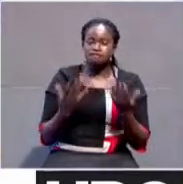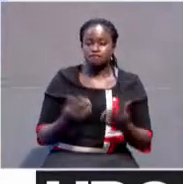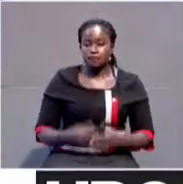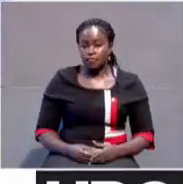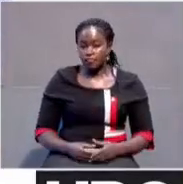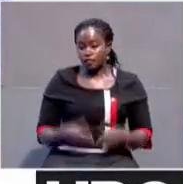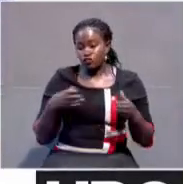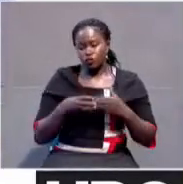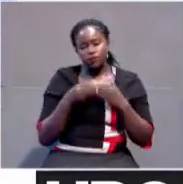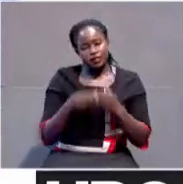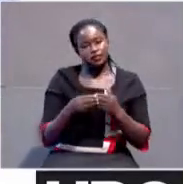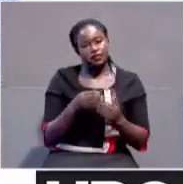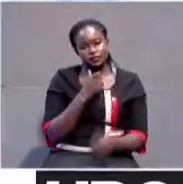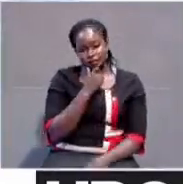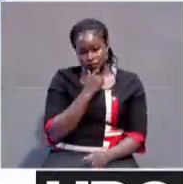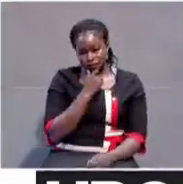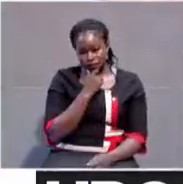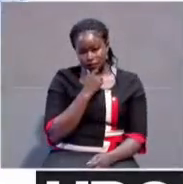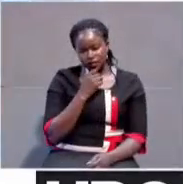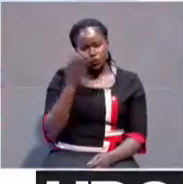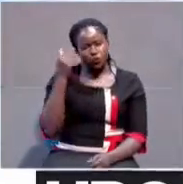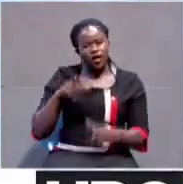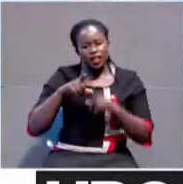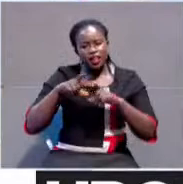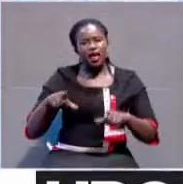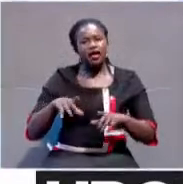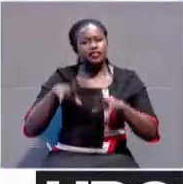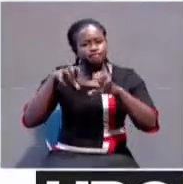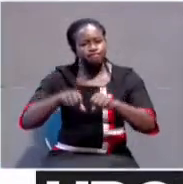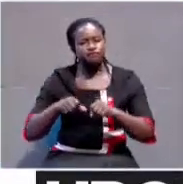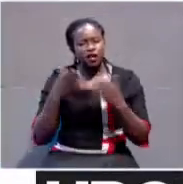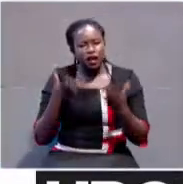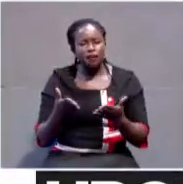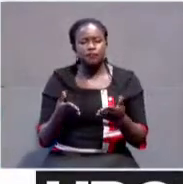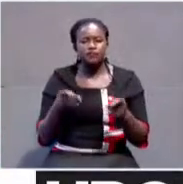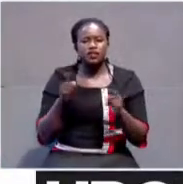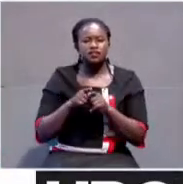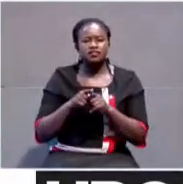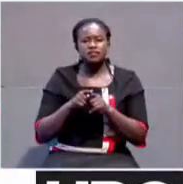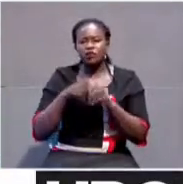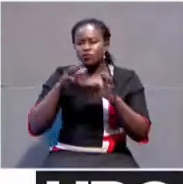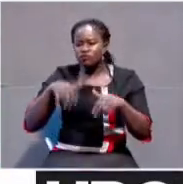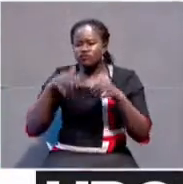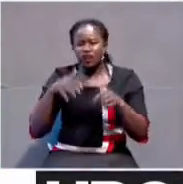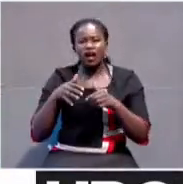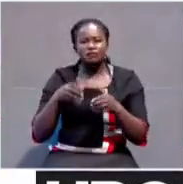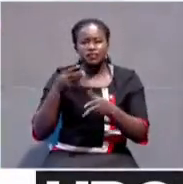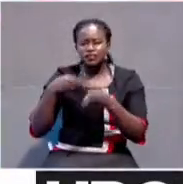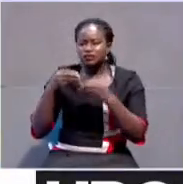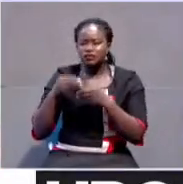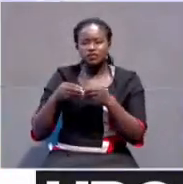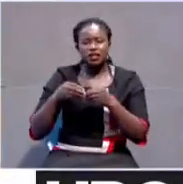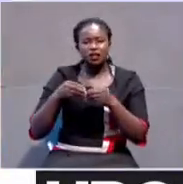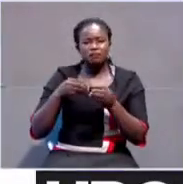Leaders are, however, concerned with rampant land grabbing, price fluctuation of crops, among other